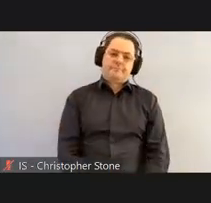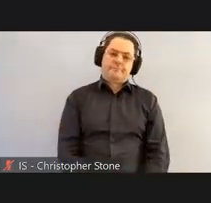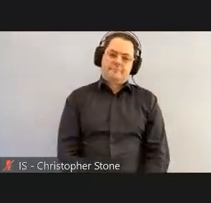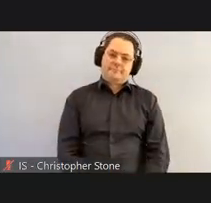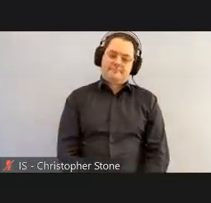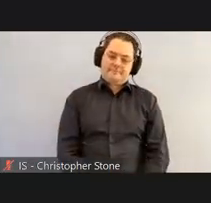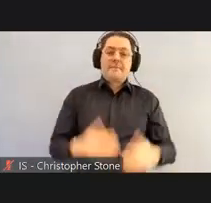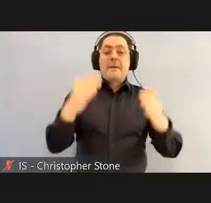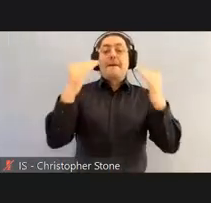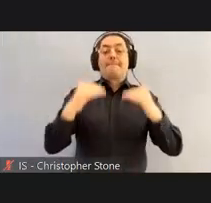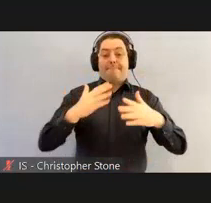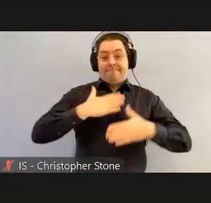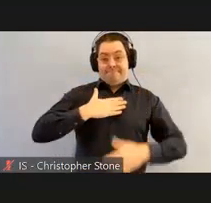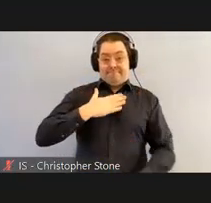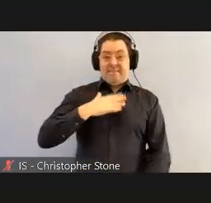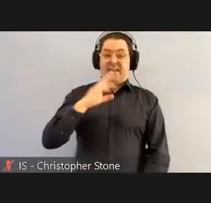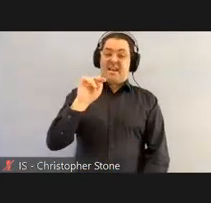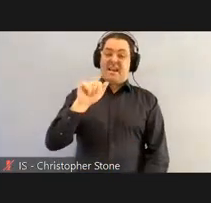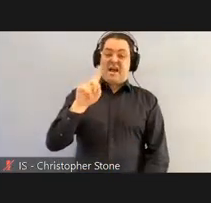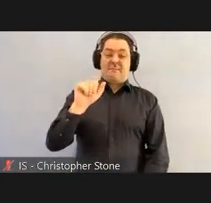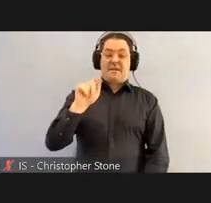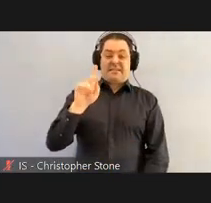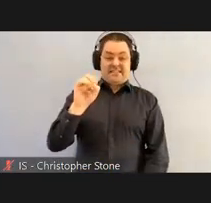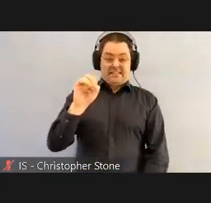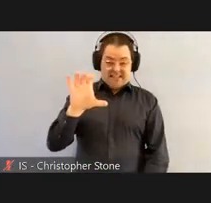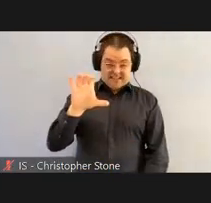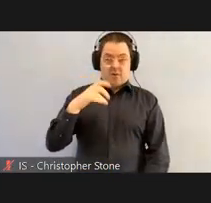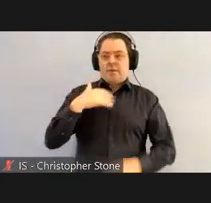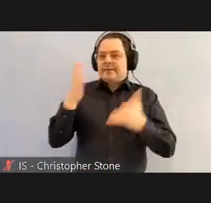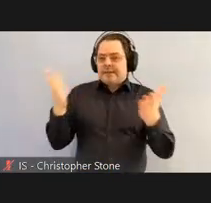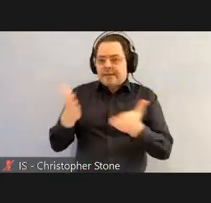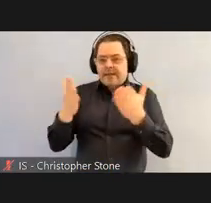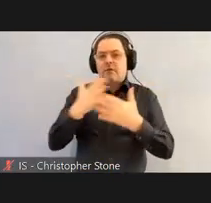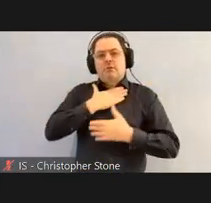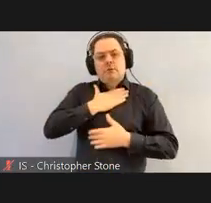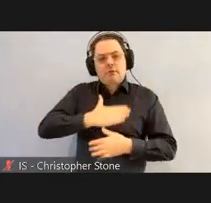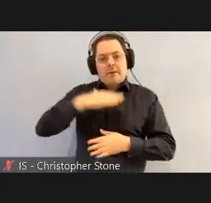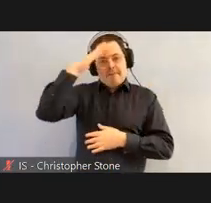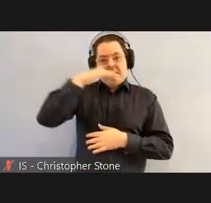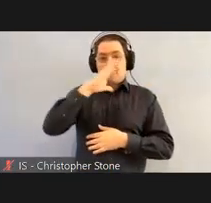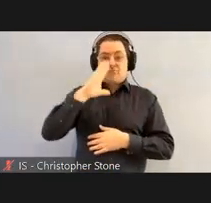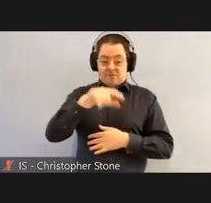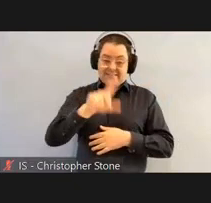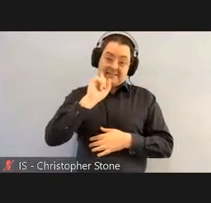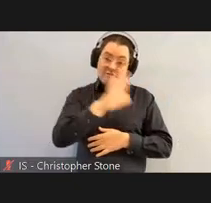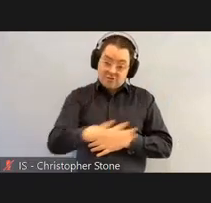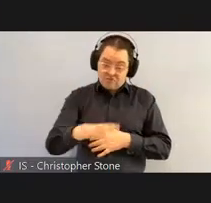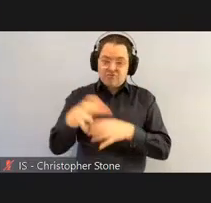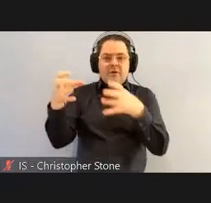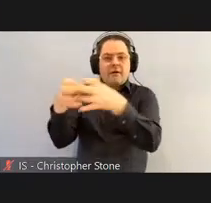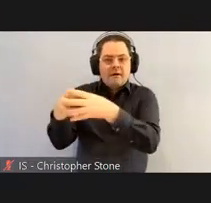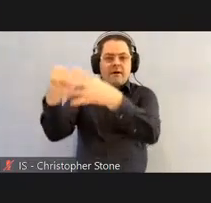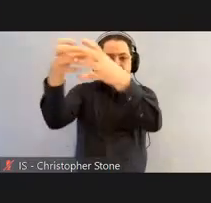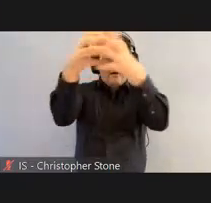At NAPADEP, we mobilize parents to form small parent support groups. And in their groups, they learn how